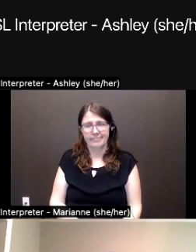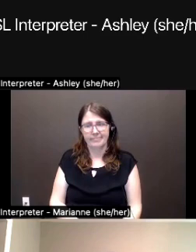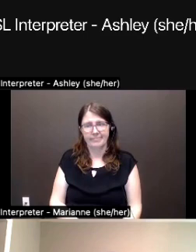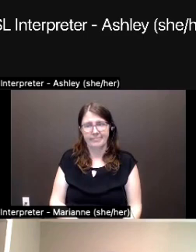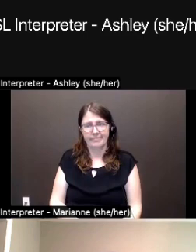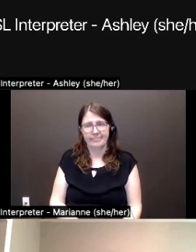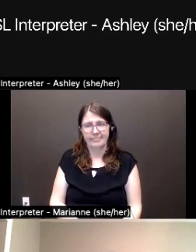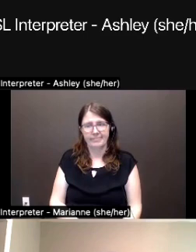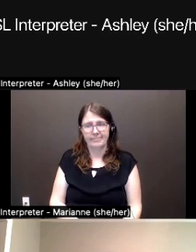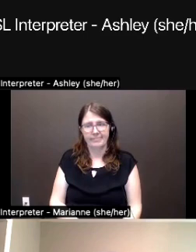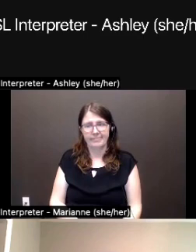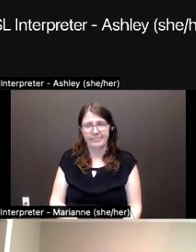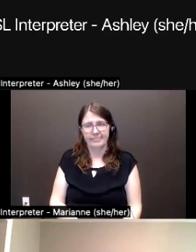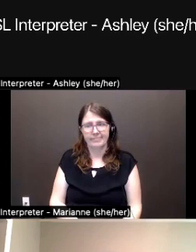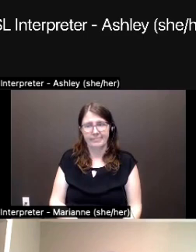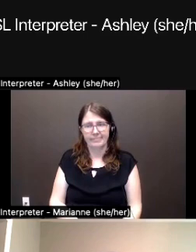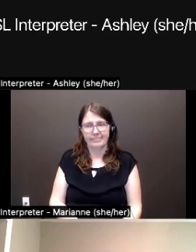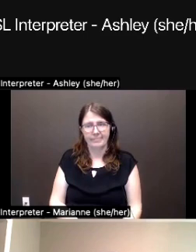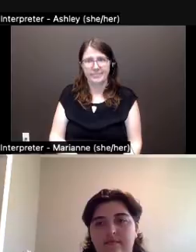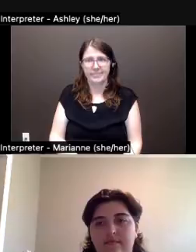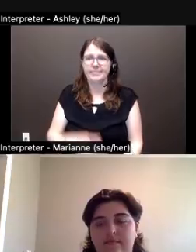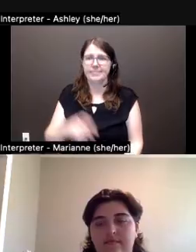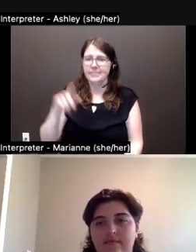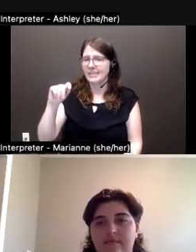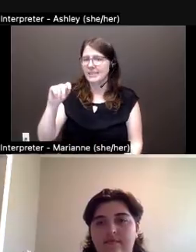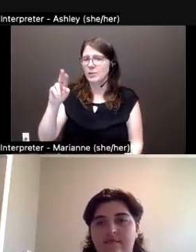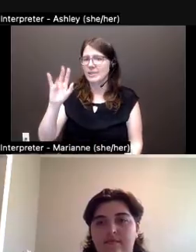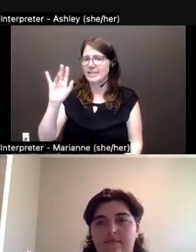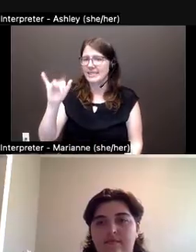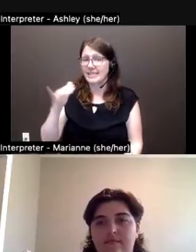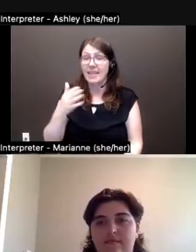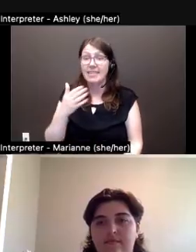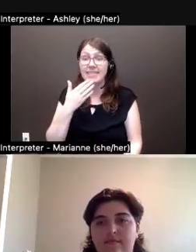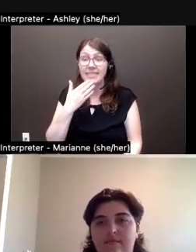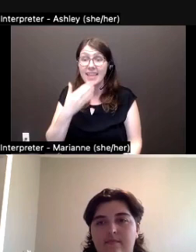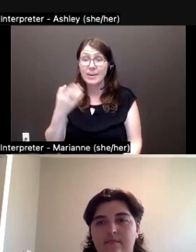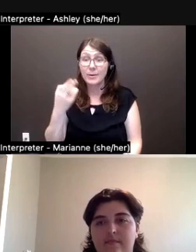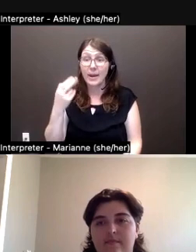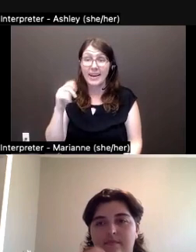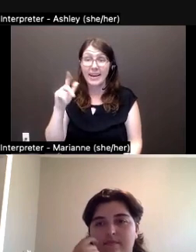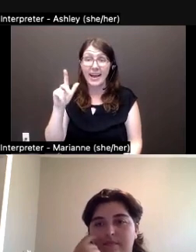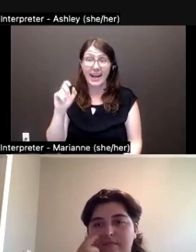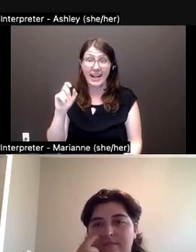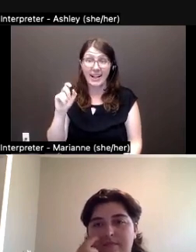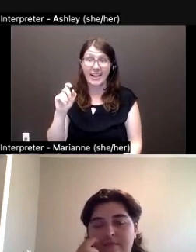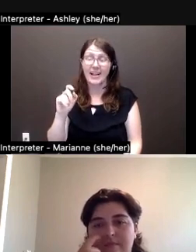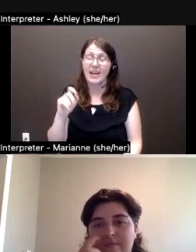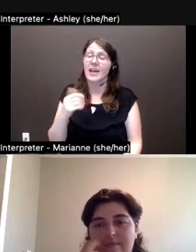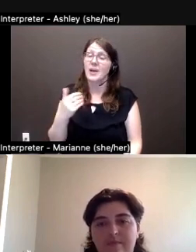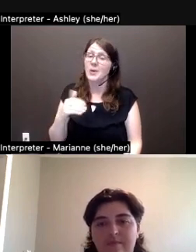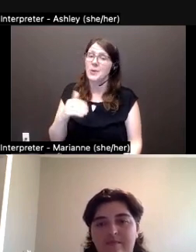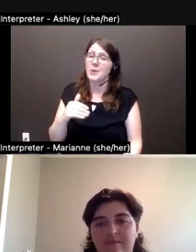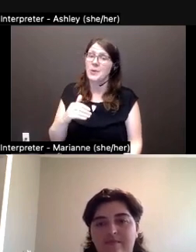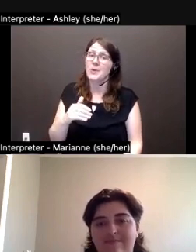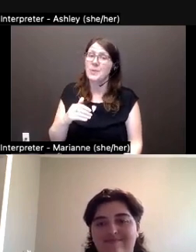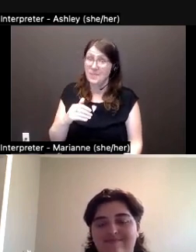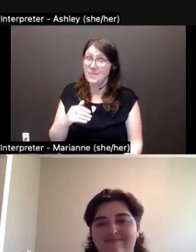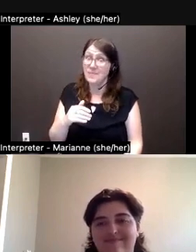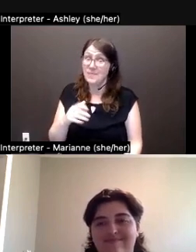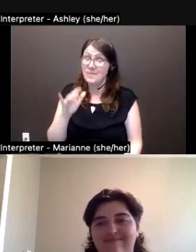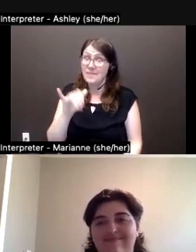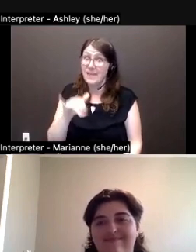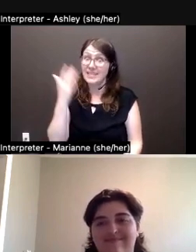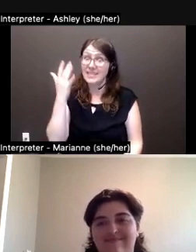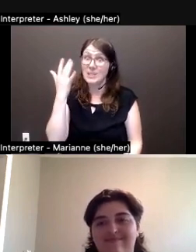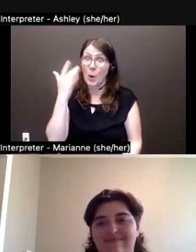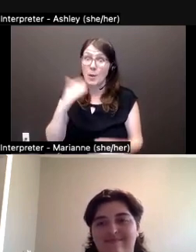Fantastic. Thanks so much, Hale. I think, yeah, you're giving us all a good lesson on why it's important to have diversity in the